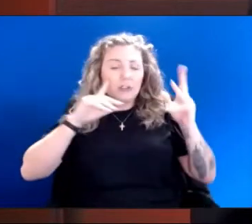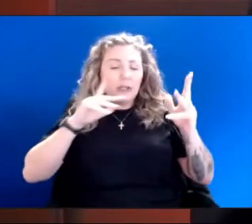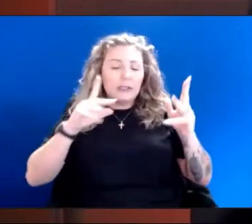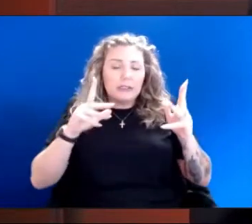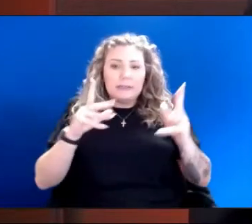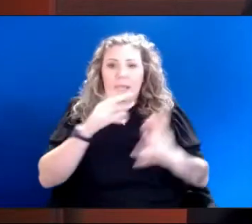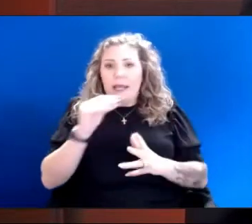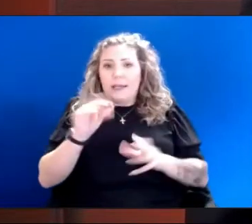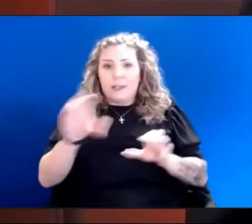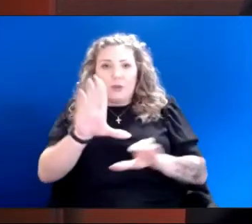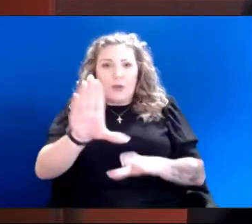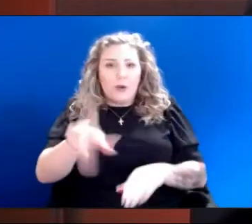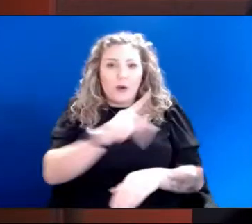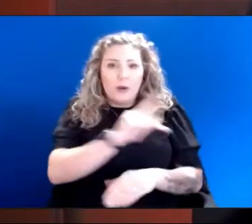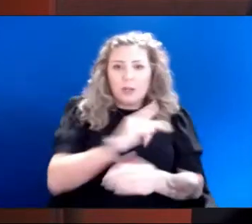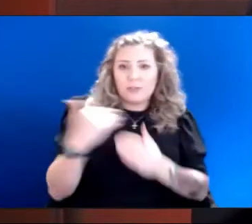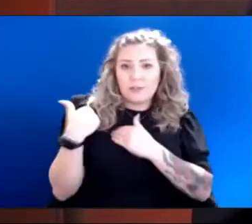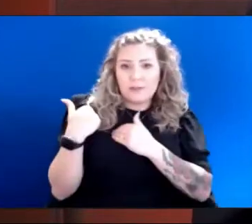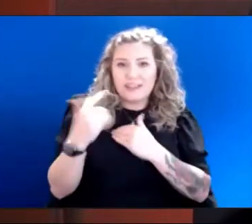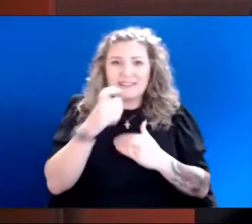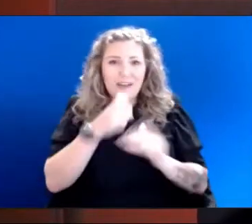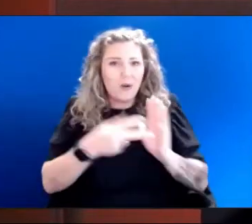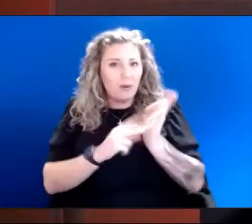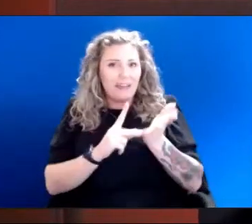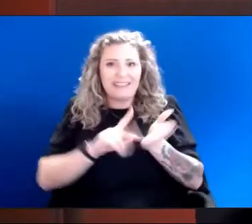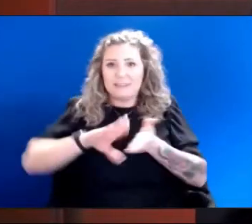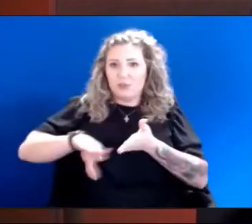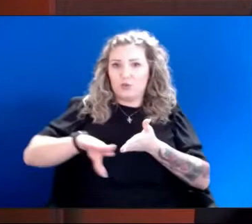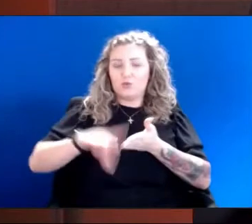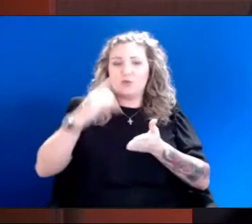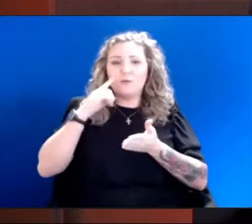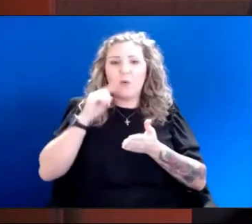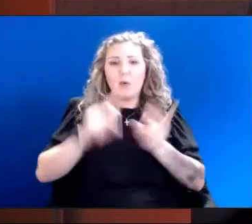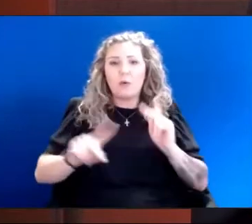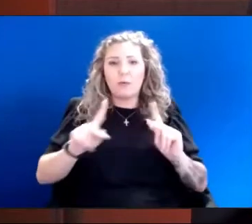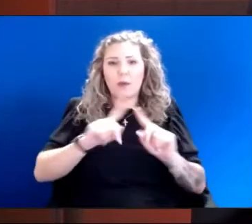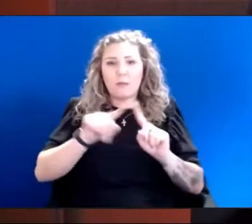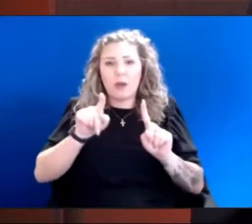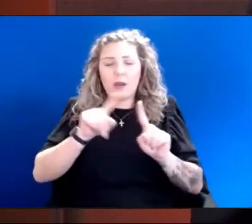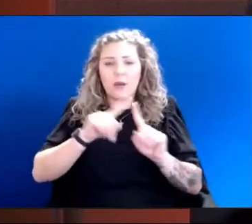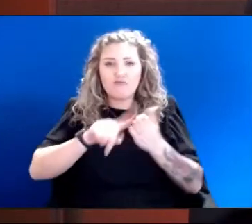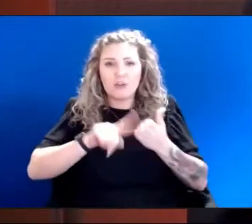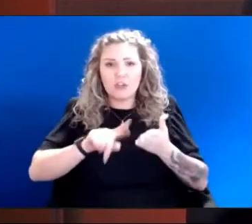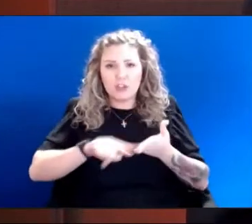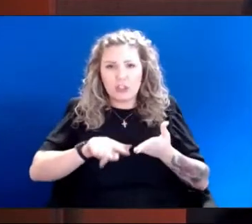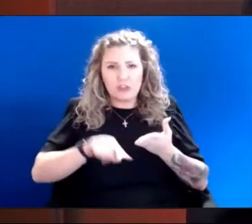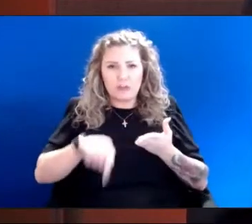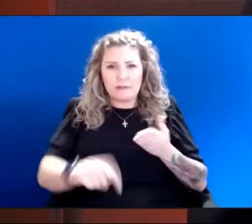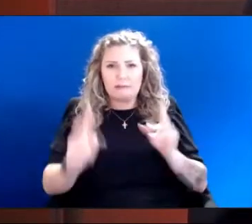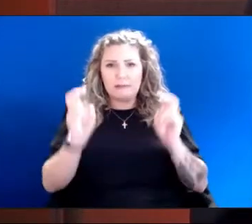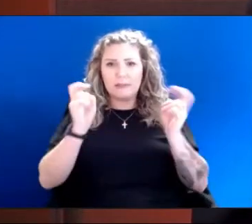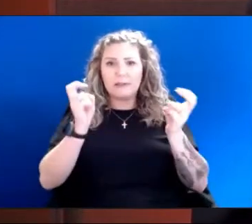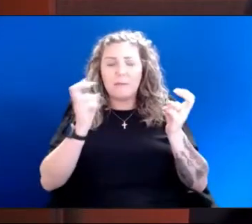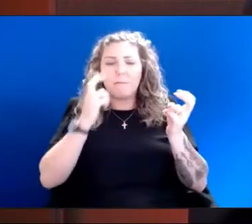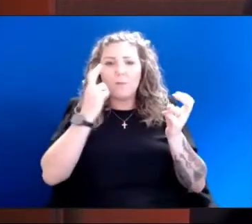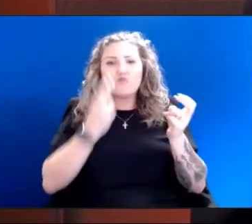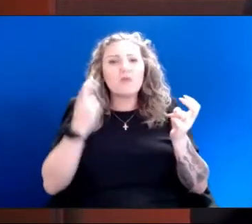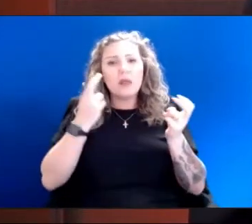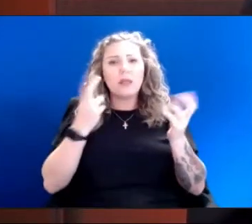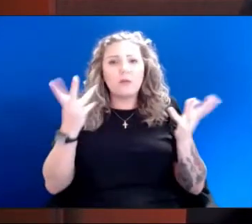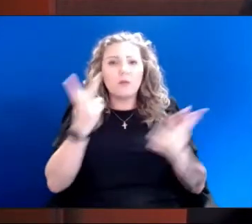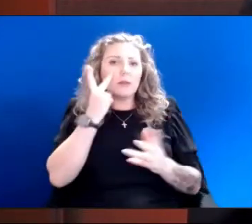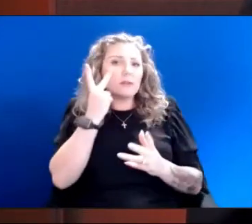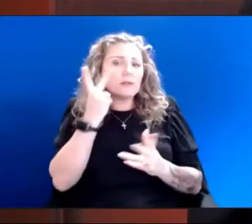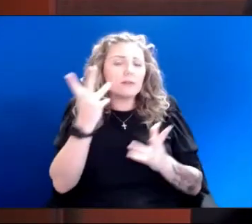this. And I don't mean to try to give people excuses, but as I was kind of doing some research around this, I realized that what we see in terms of